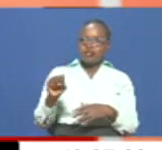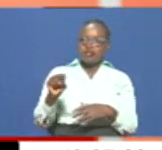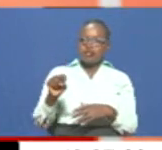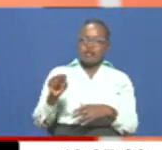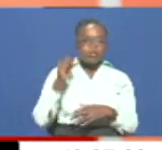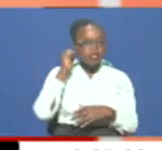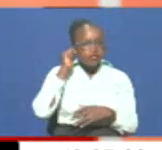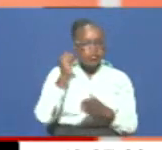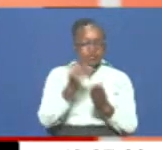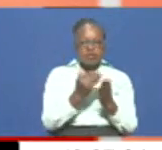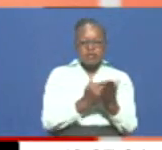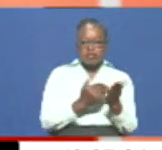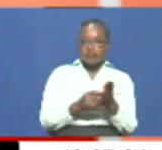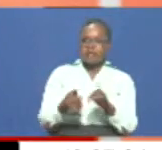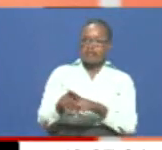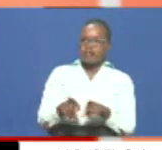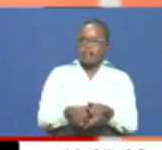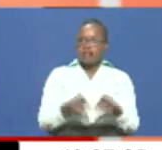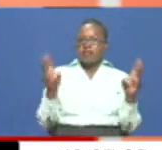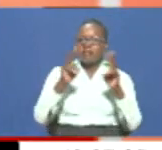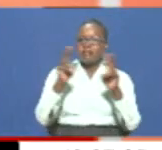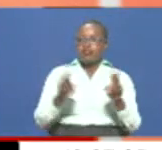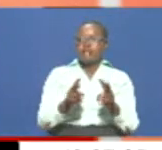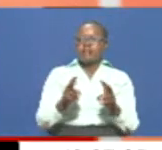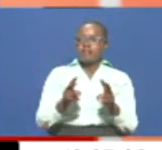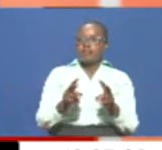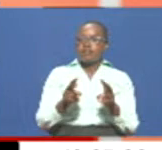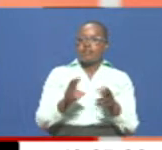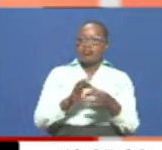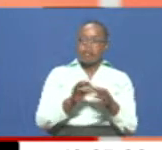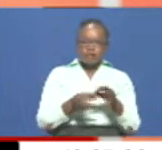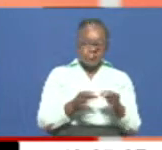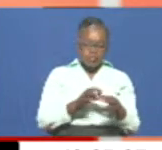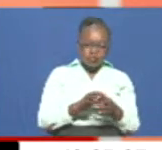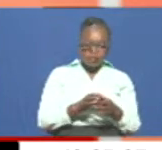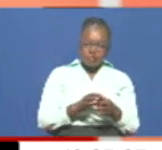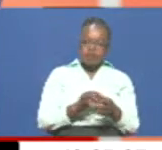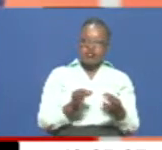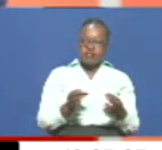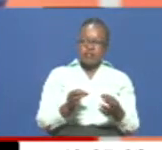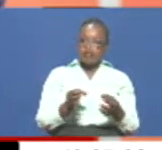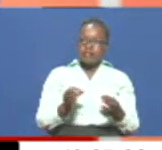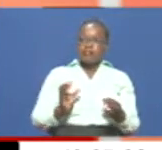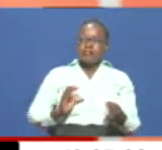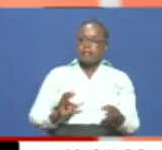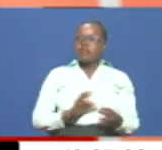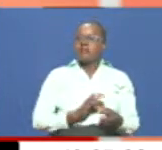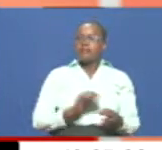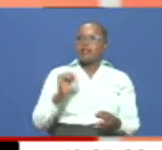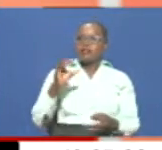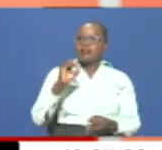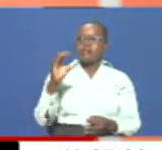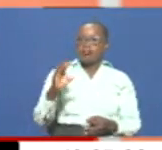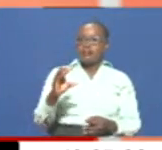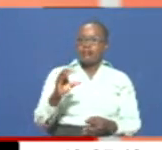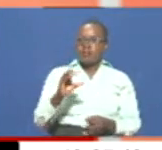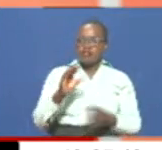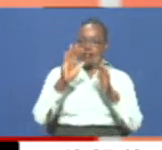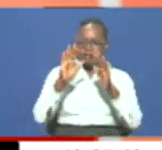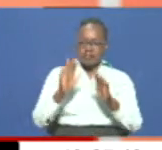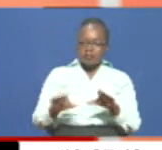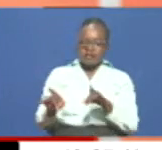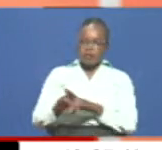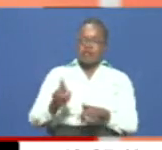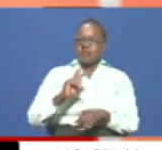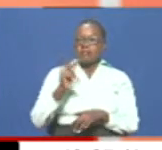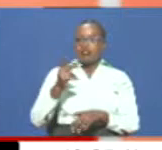course, we are under the International Olympic Committee, so the IOC charter also becomes very central. And where there is any doubt, then the Kenyan Constitution